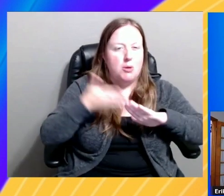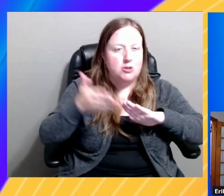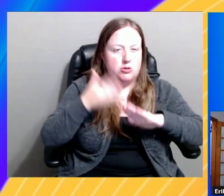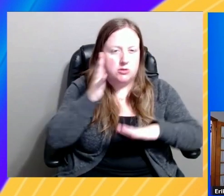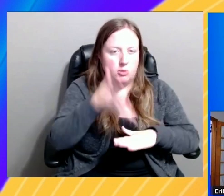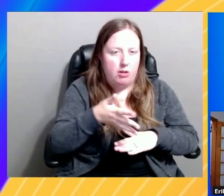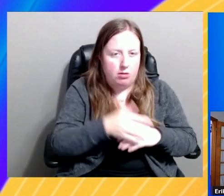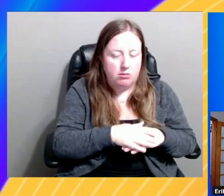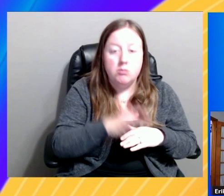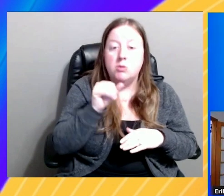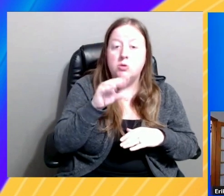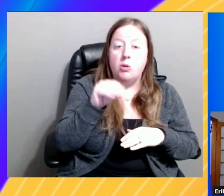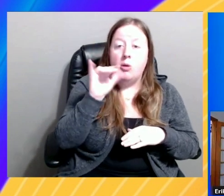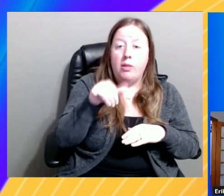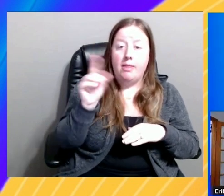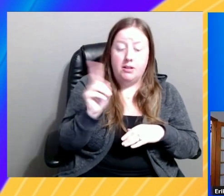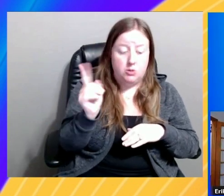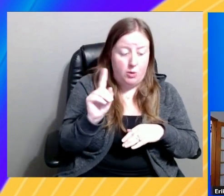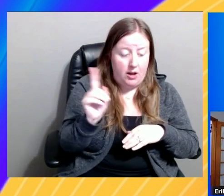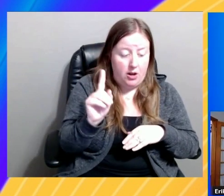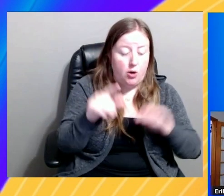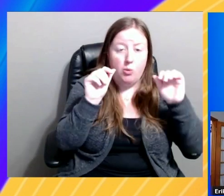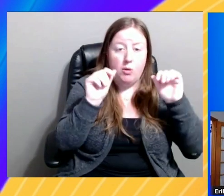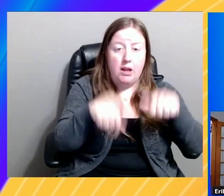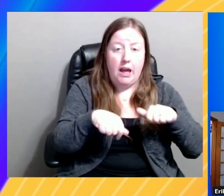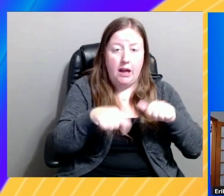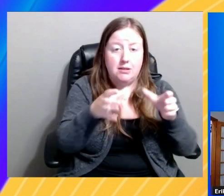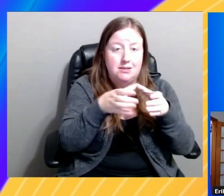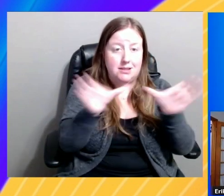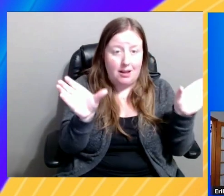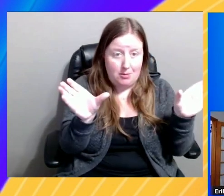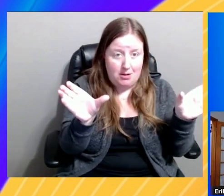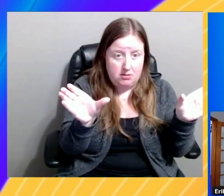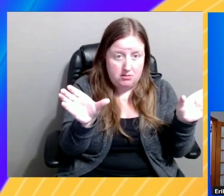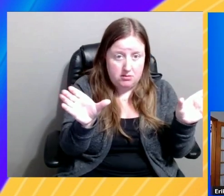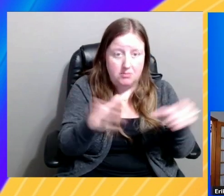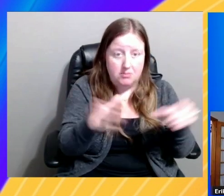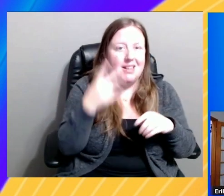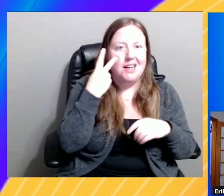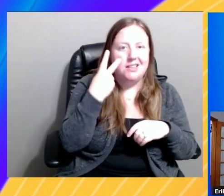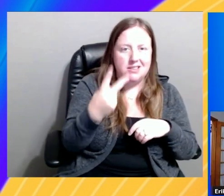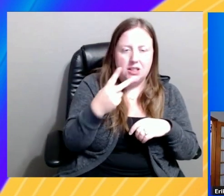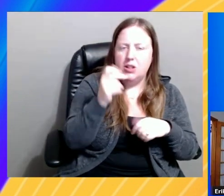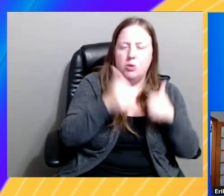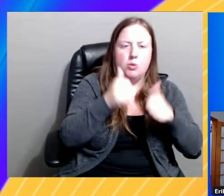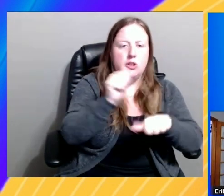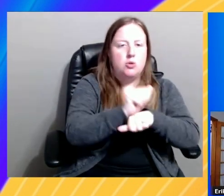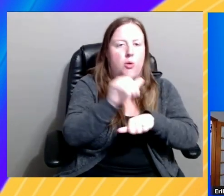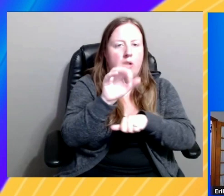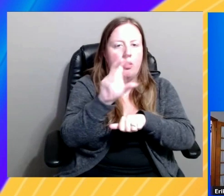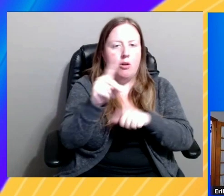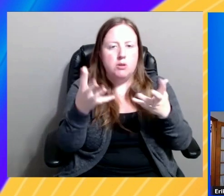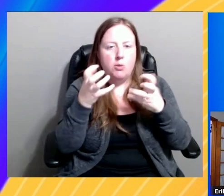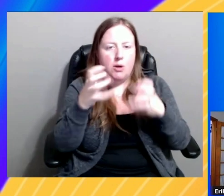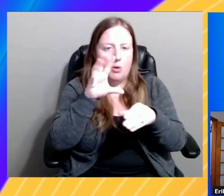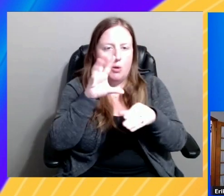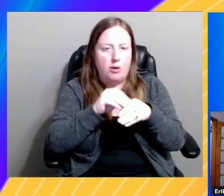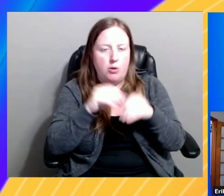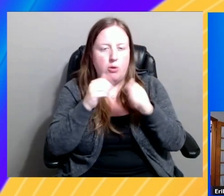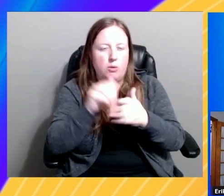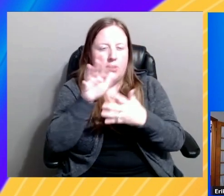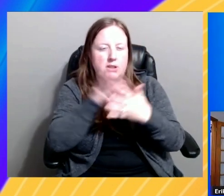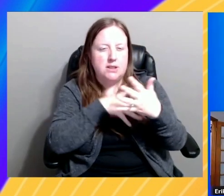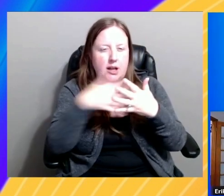is kind of where we can segment out what workloads we want to include within a given schedule operation.